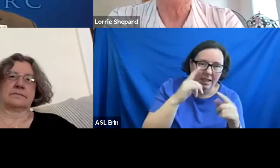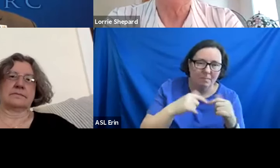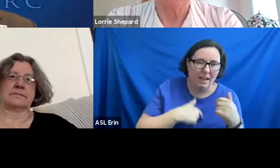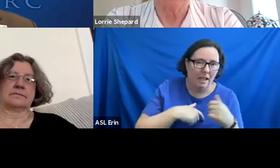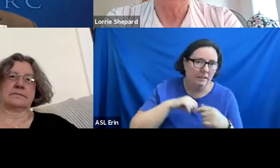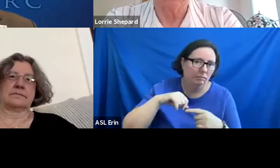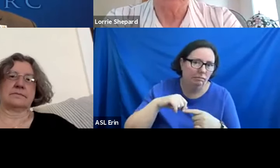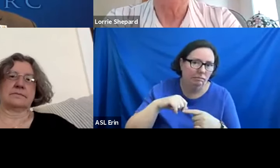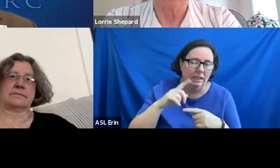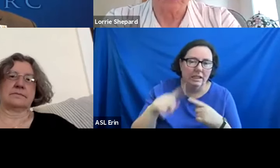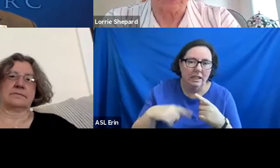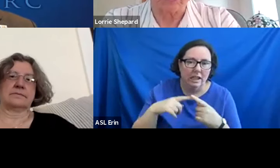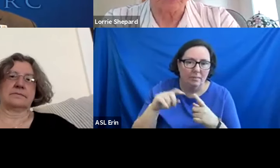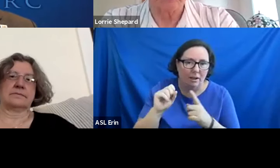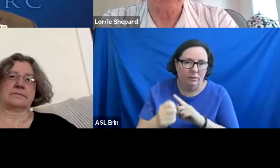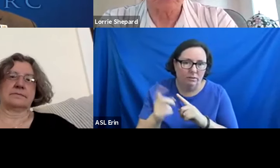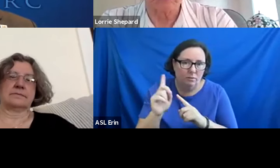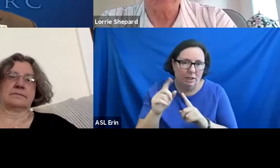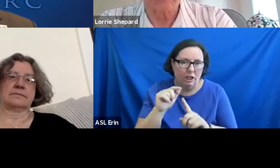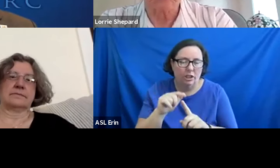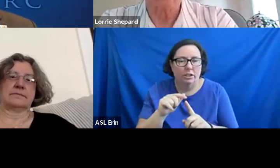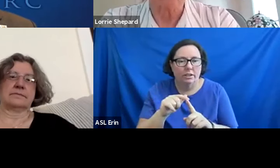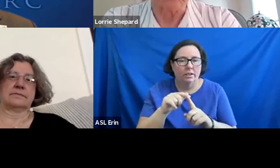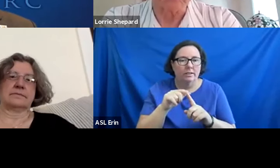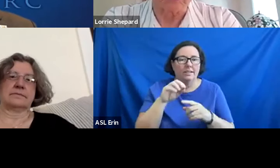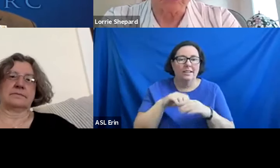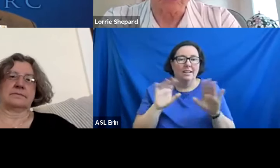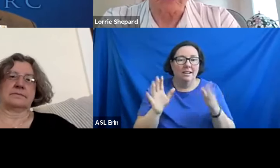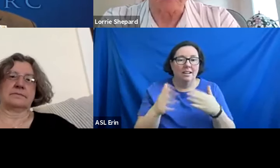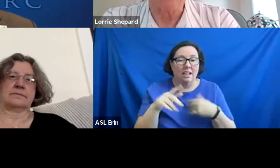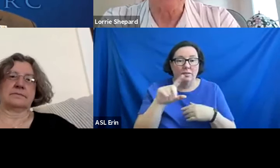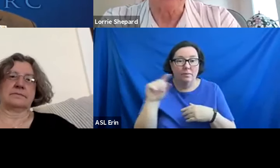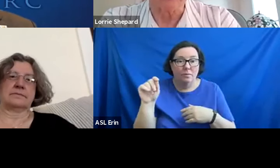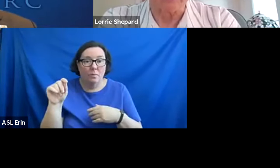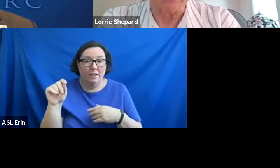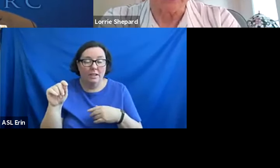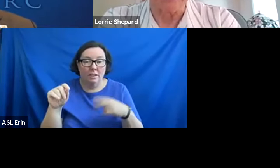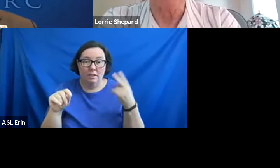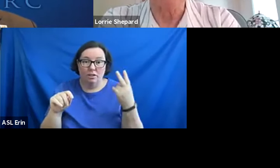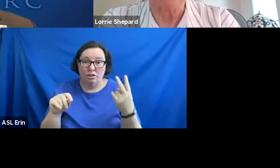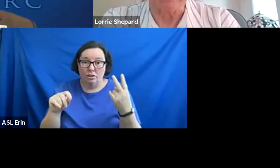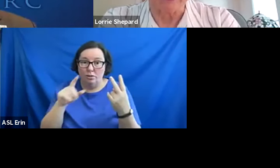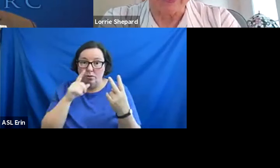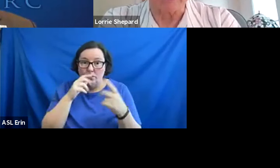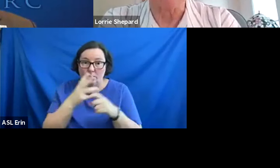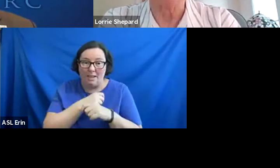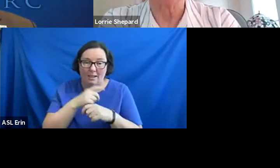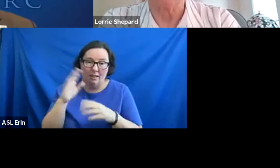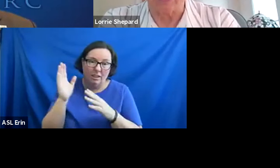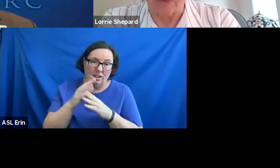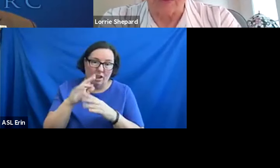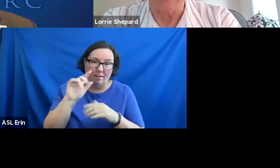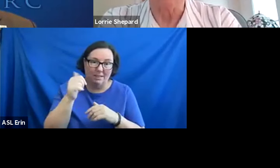reticent of a situation where in a classroom of 20, there are only 2 who make that top